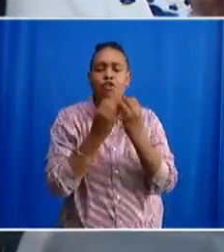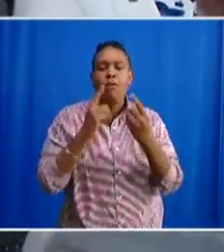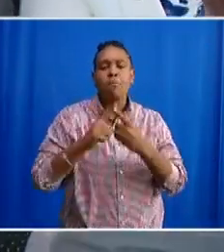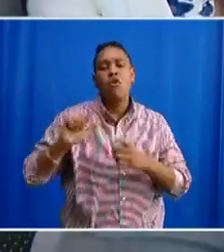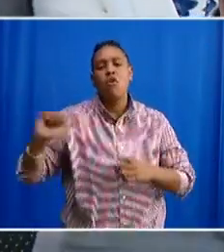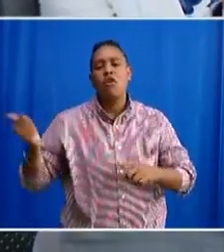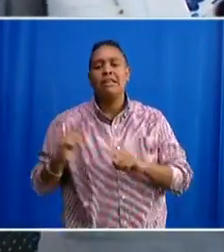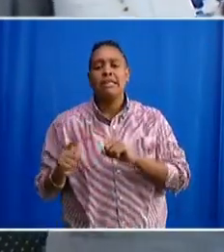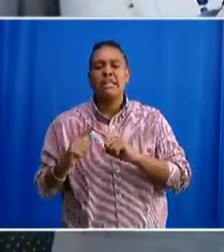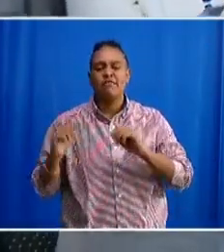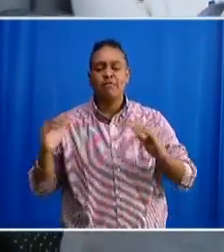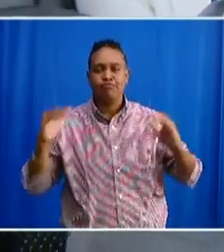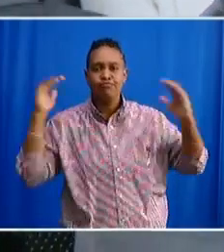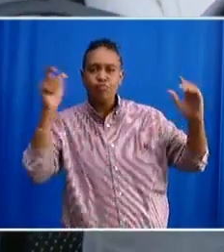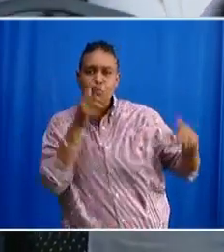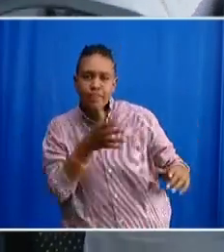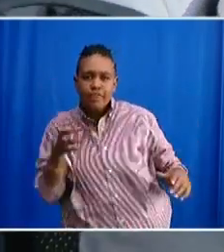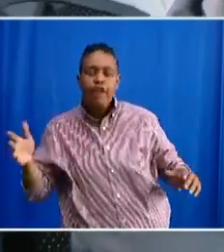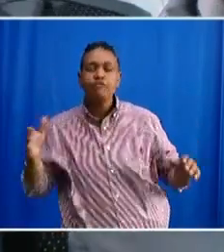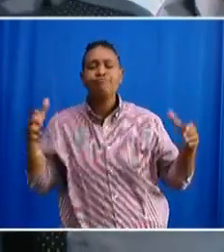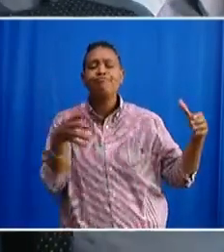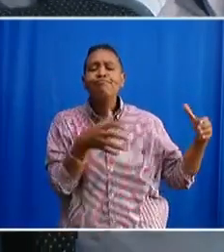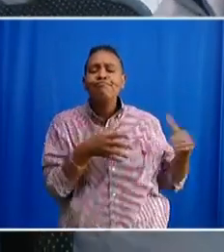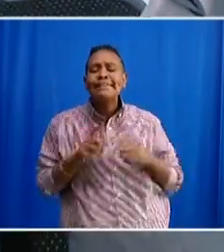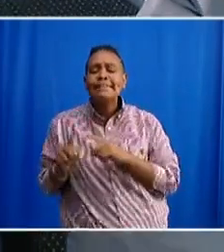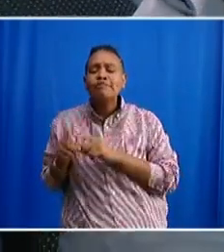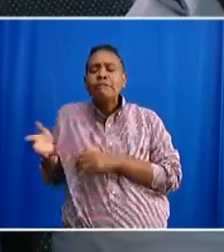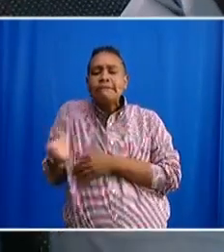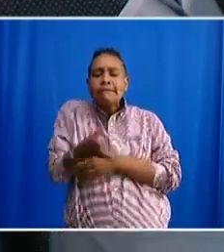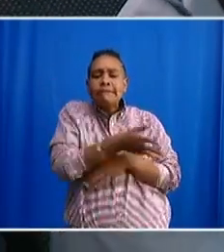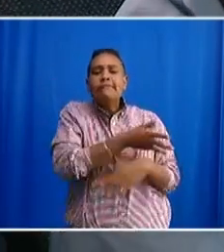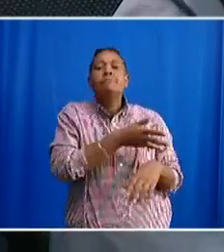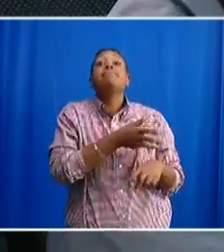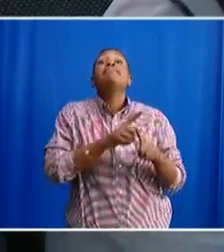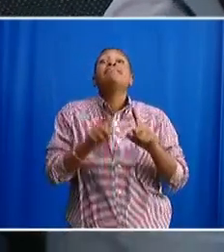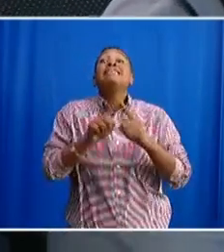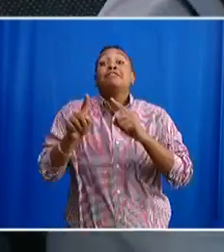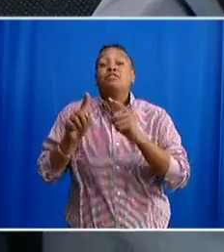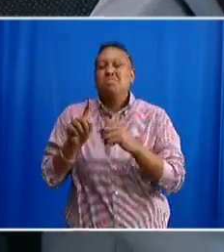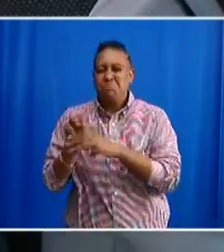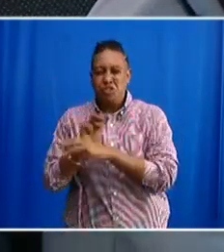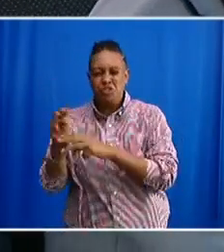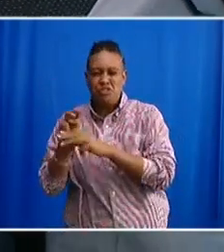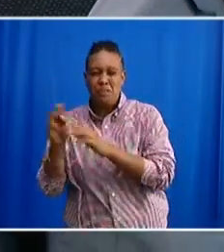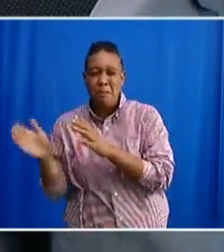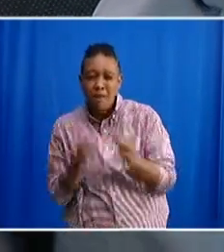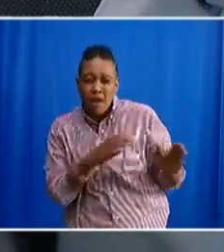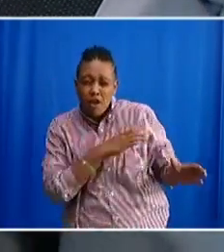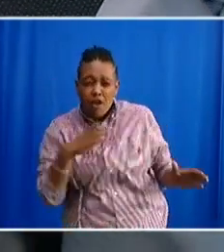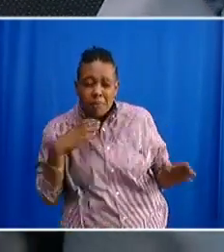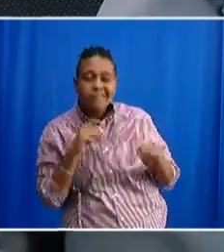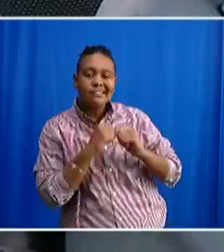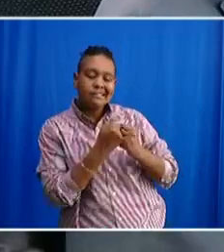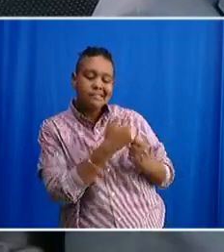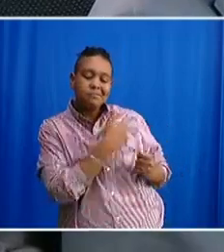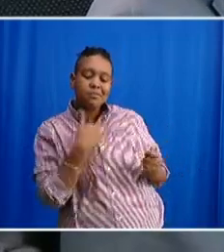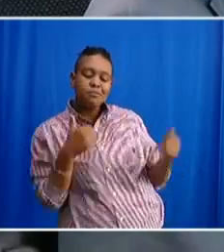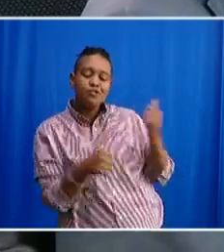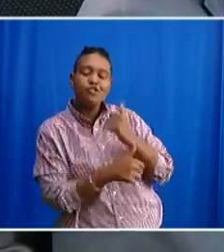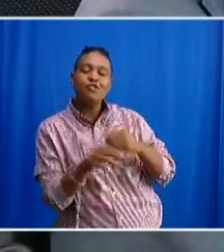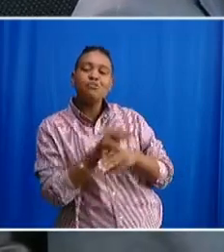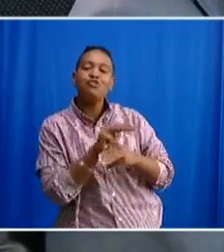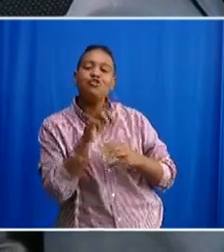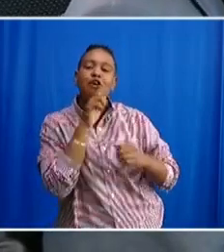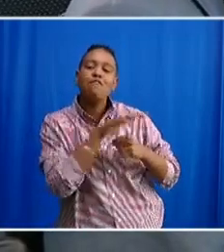other stakeholders, the Interministerial Planning Committee and team members of the Ministry of